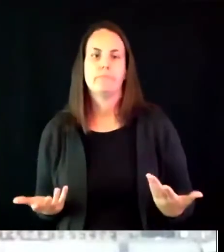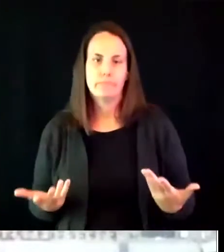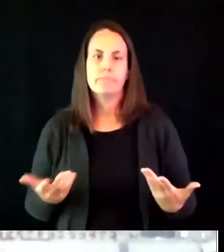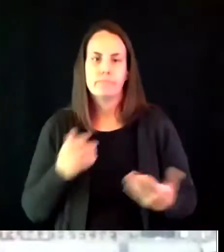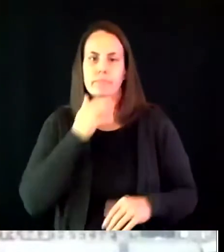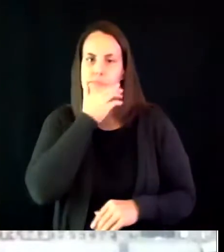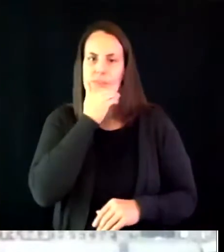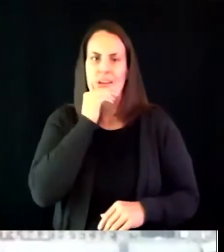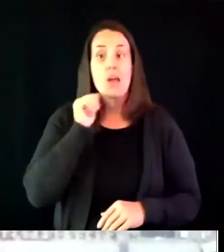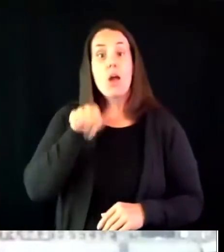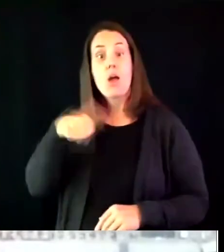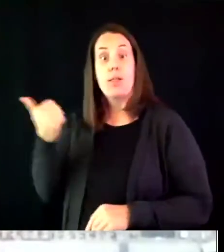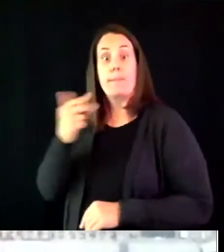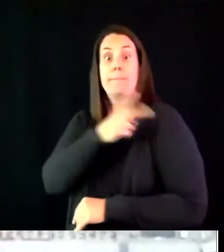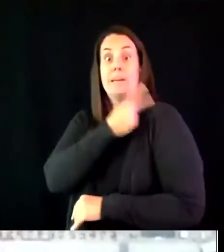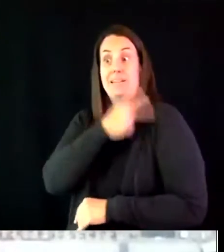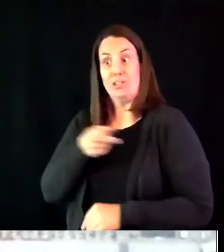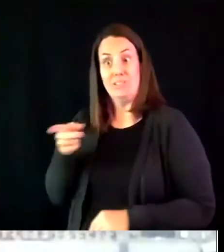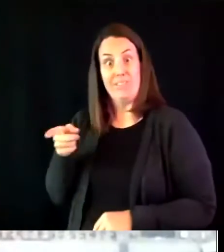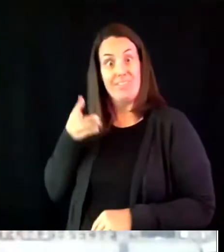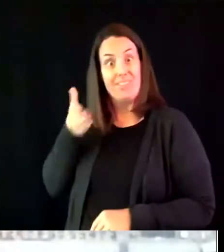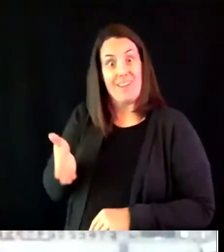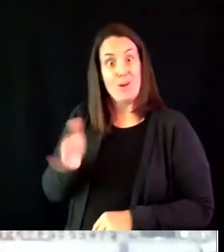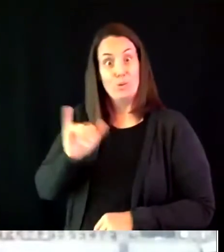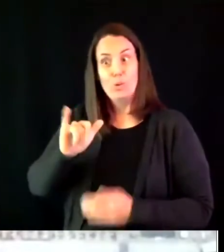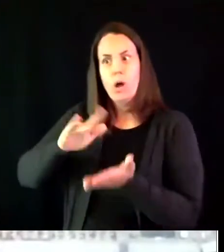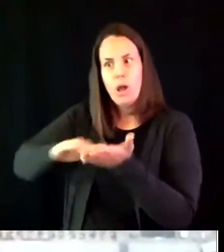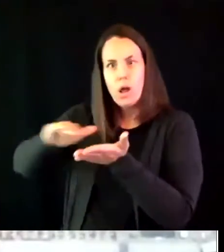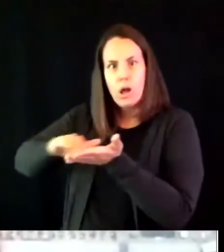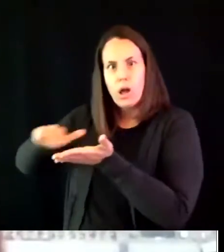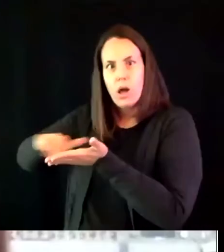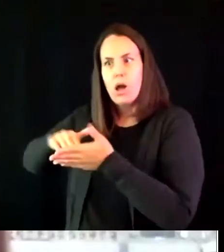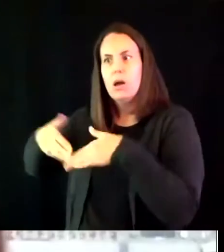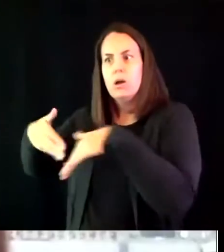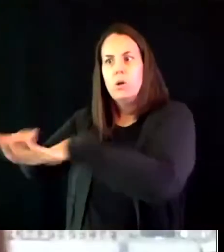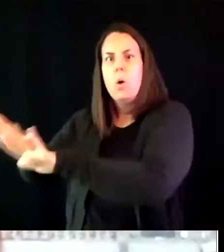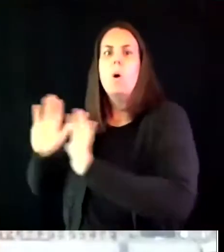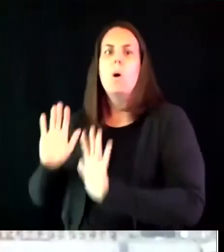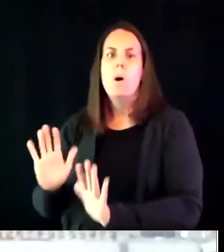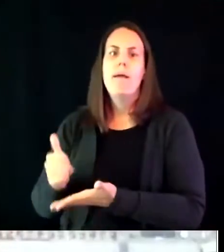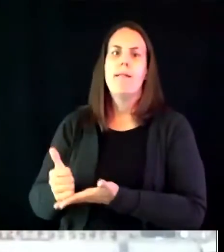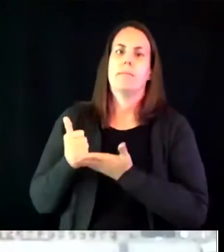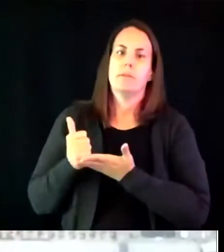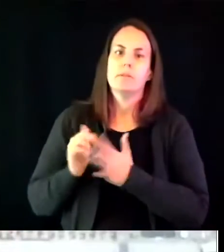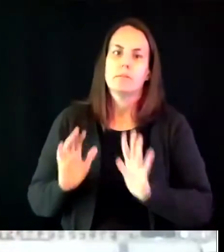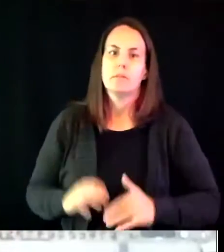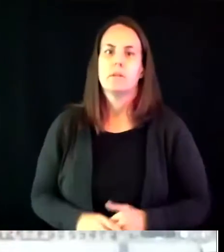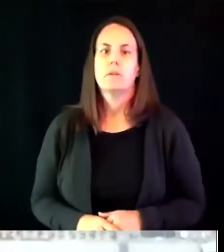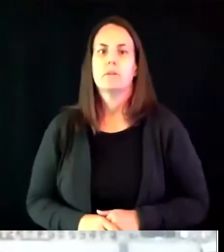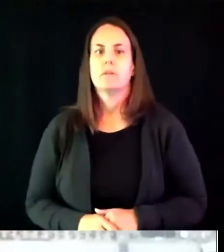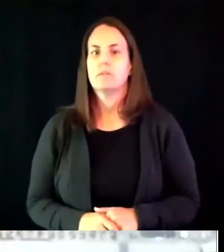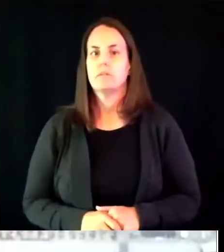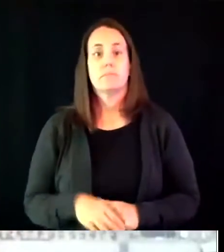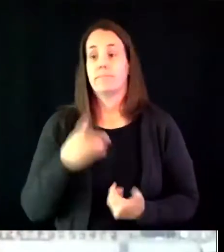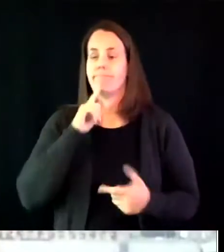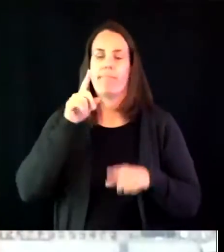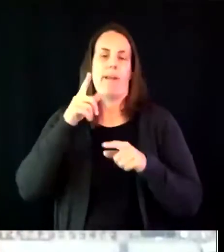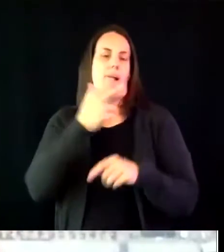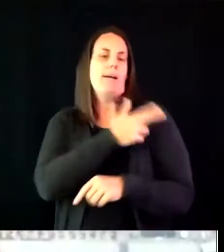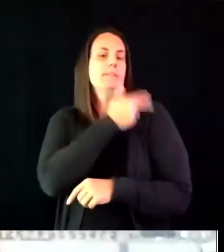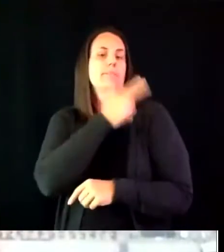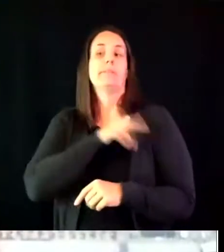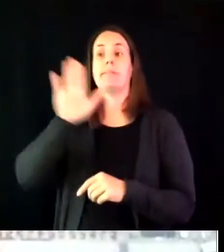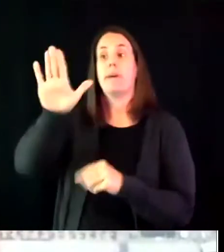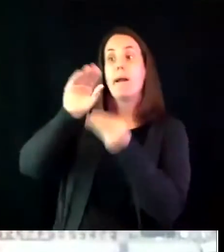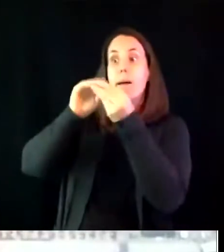not steady. It is something that's very dynamic, that can change from day to day. As a hospital administrator, every morning